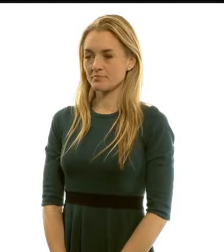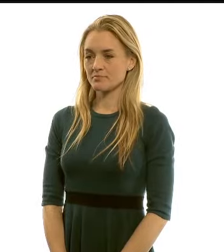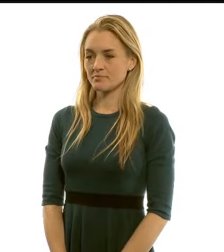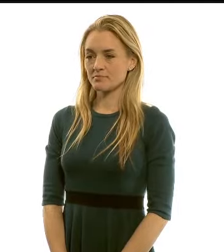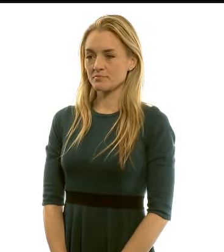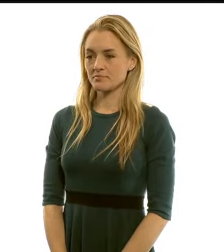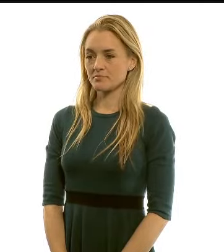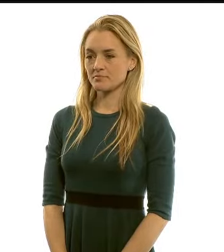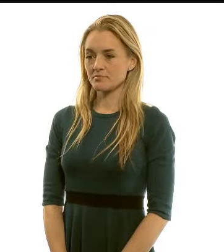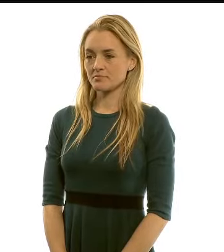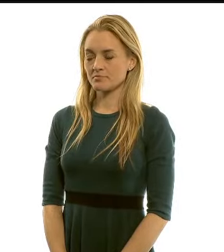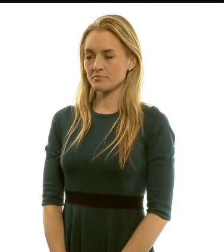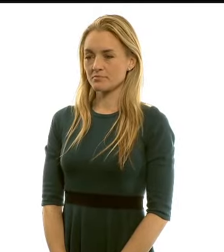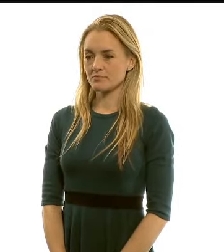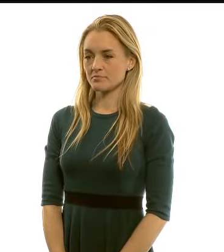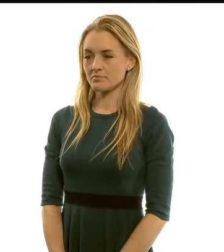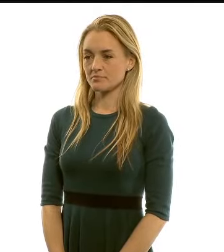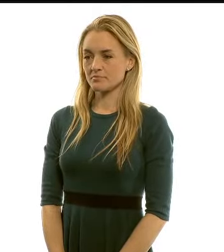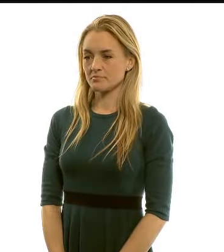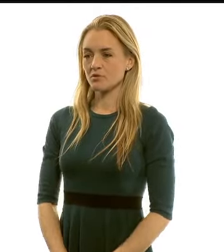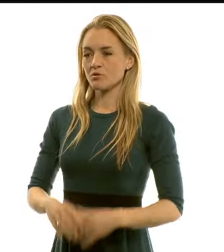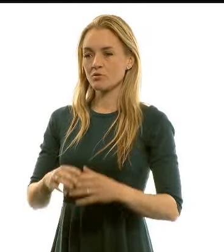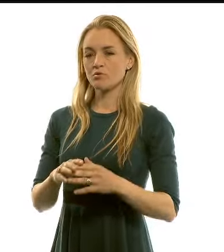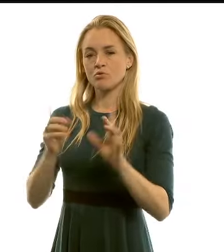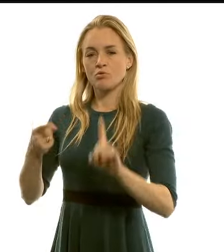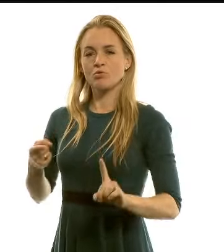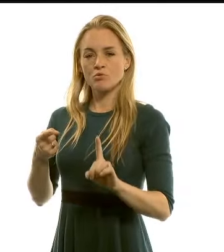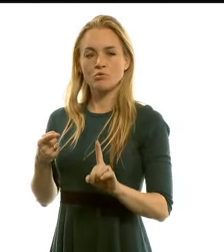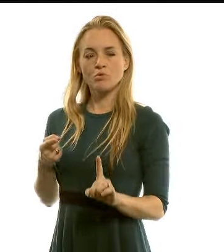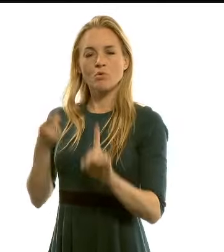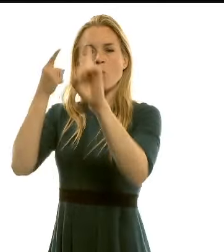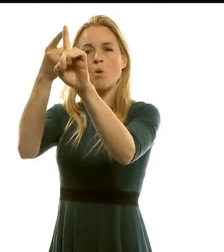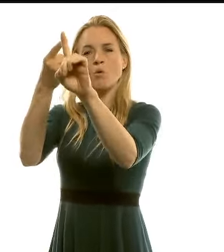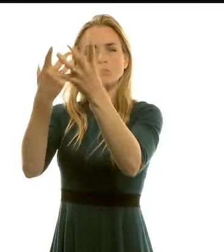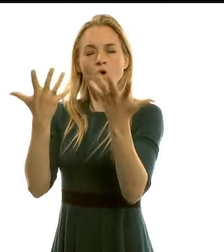ultimate goal is just trying to make a movie that at the end of it you go, oh, that was awesome.